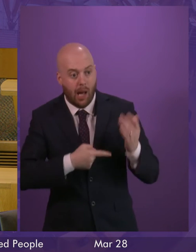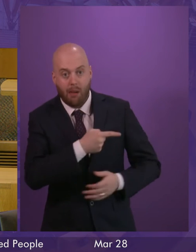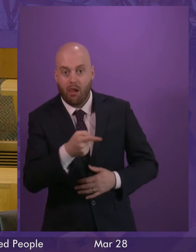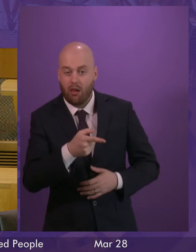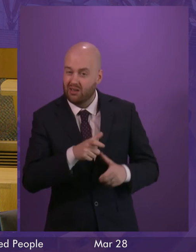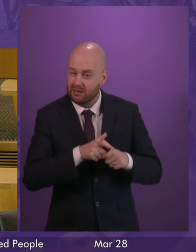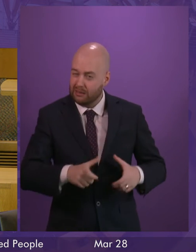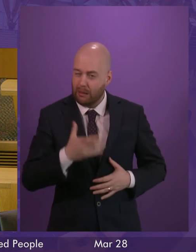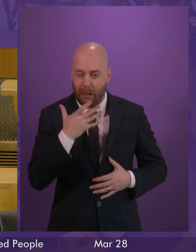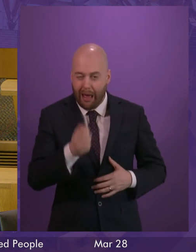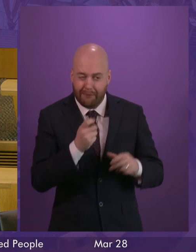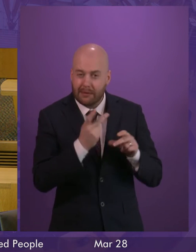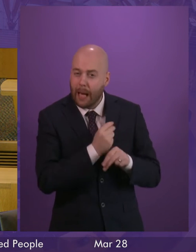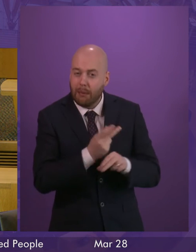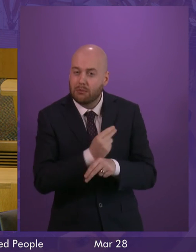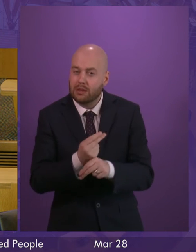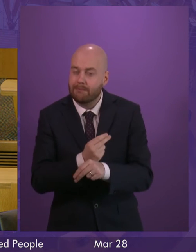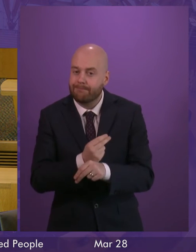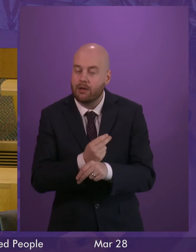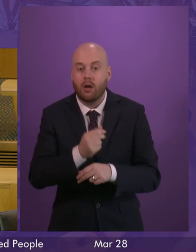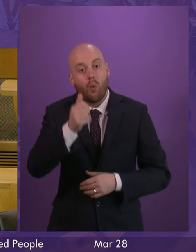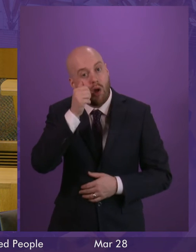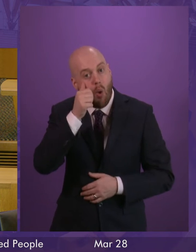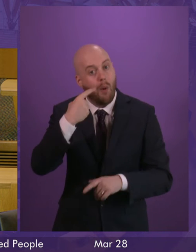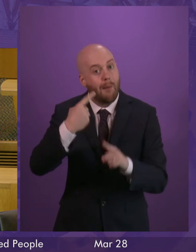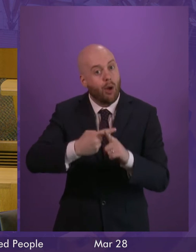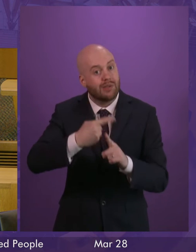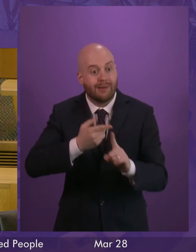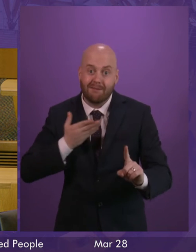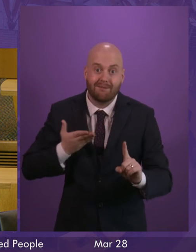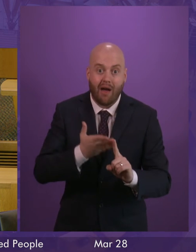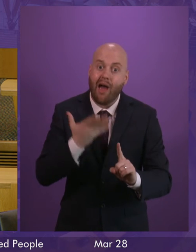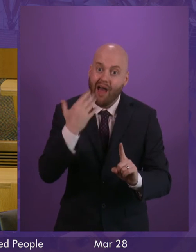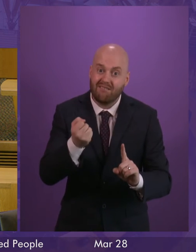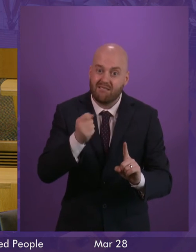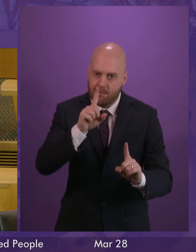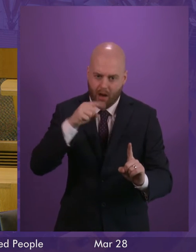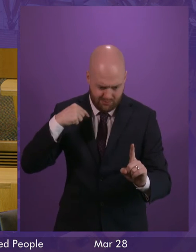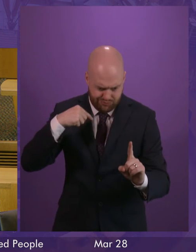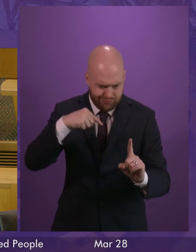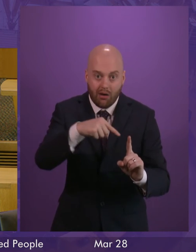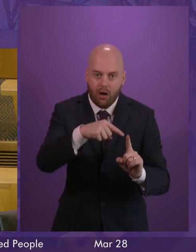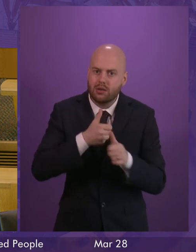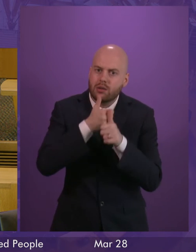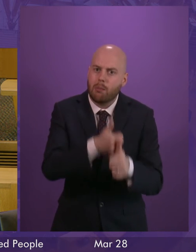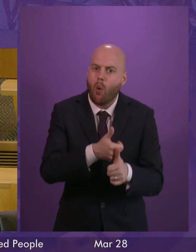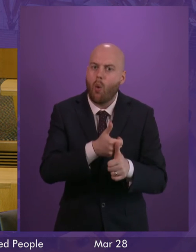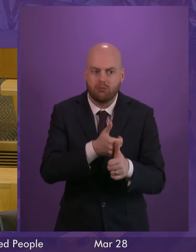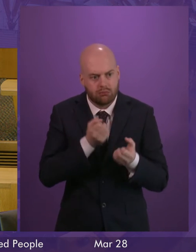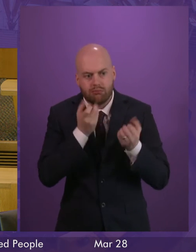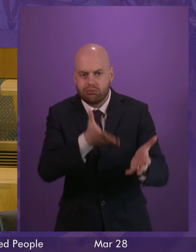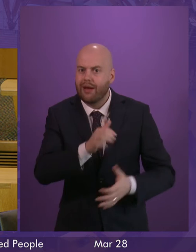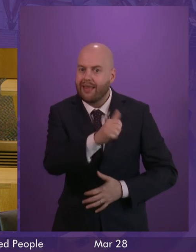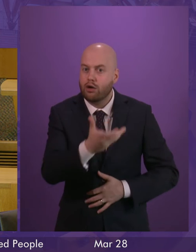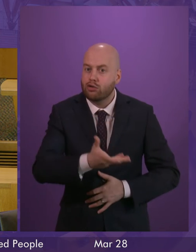them, and a range of policies, while positive in intent, were not adequately supported to deliver disabled people's rights in practice.